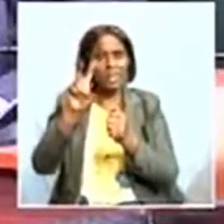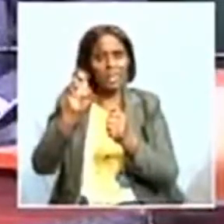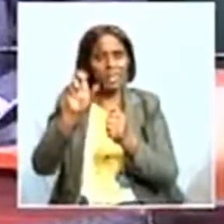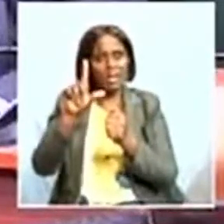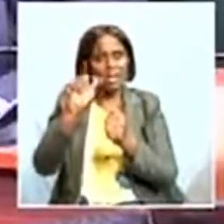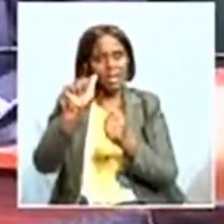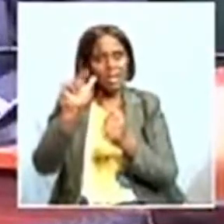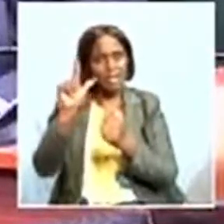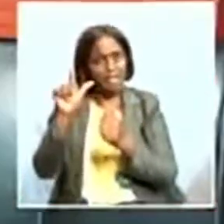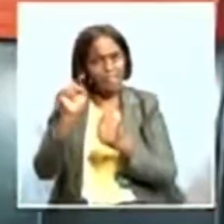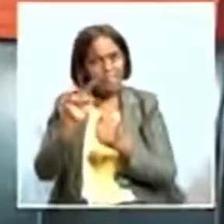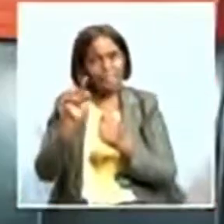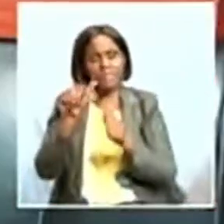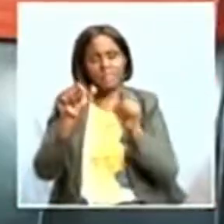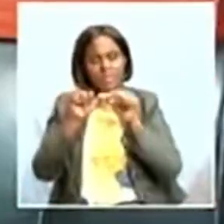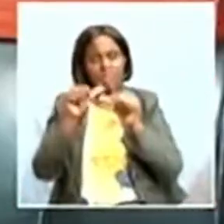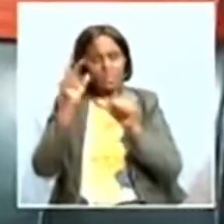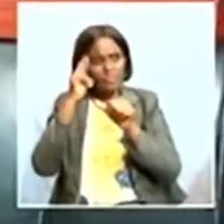that